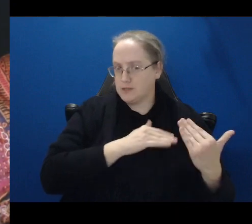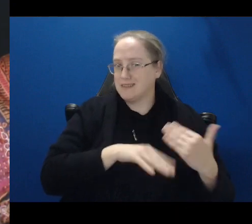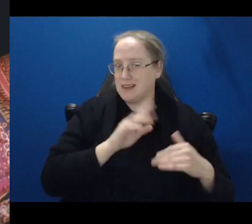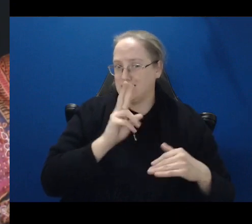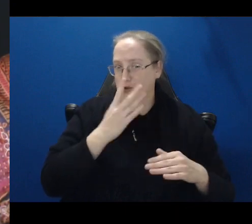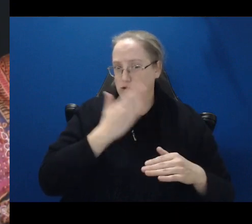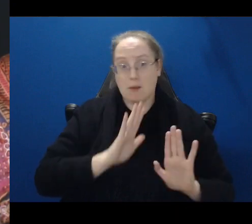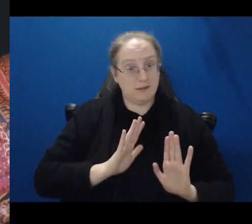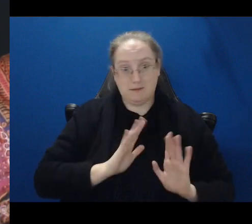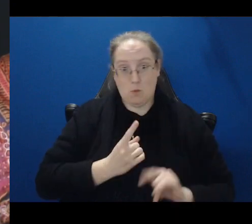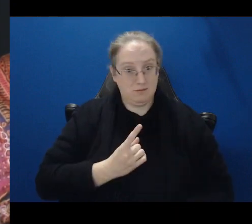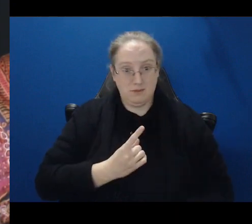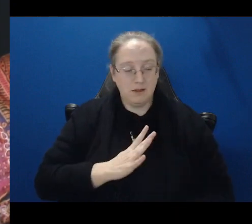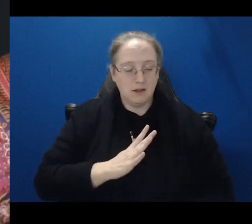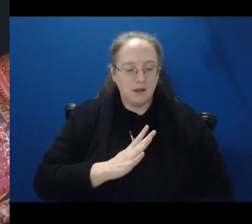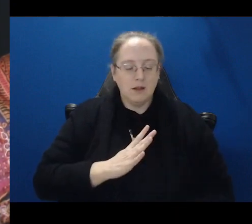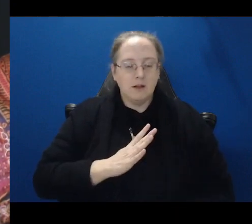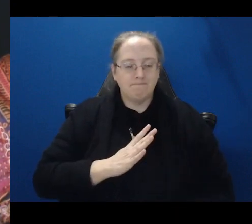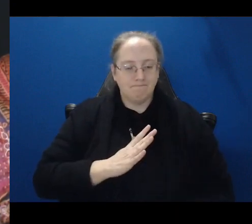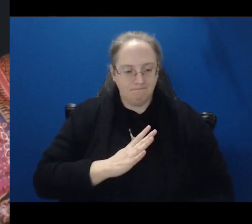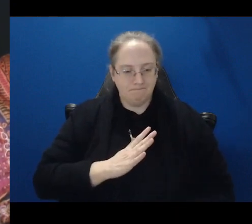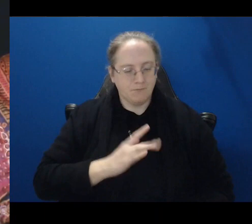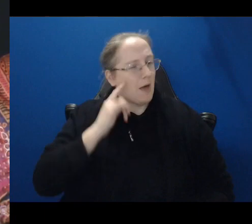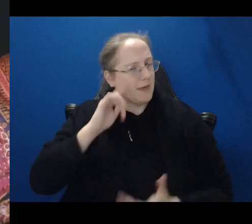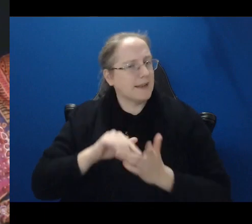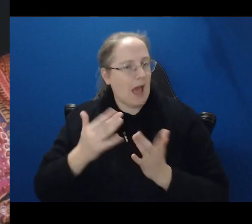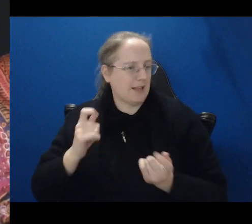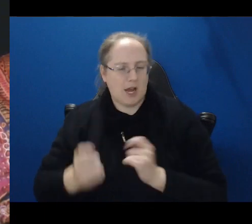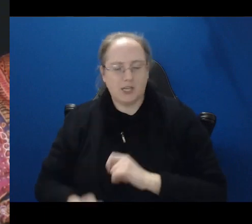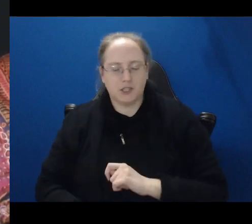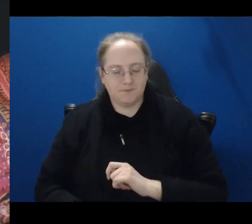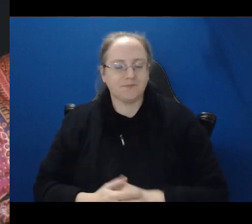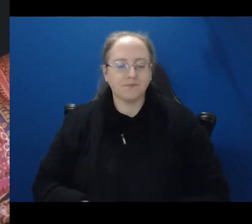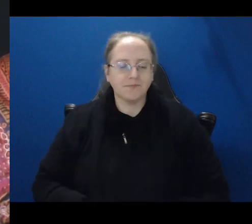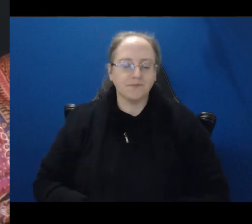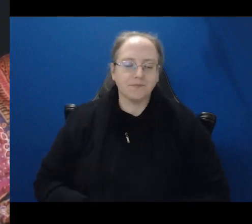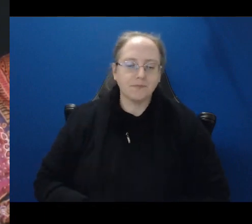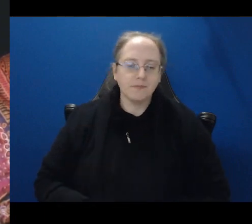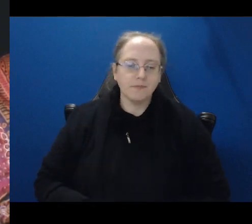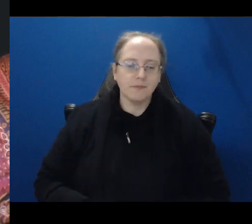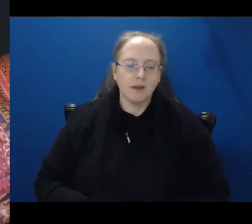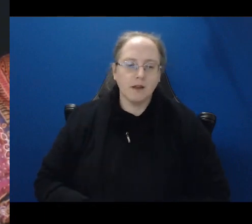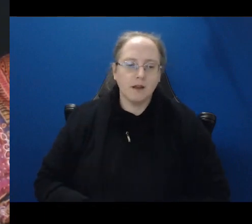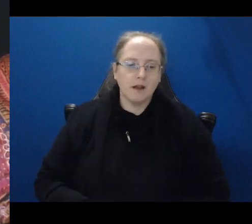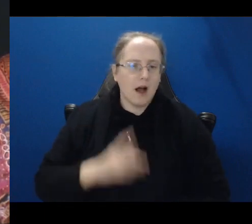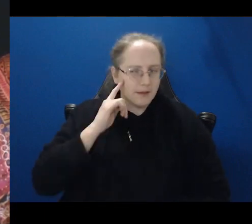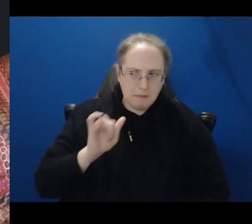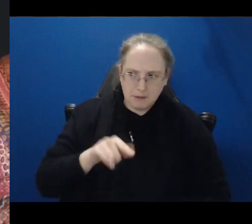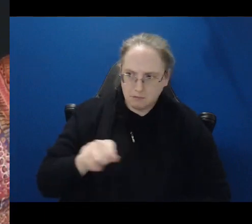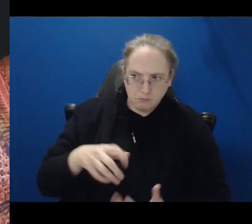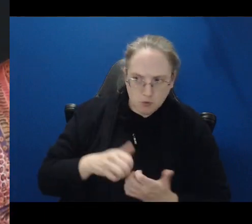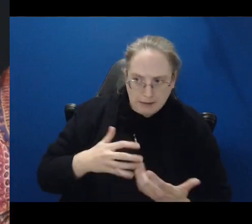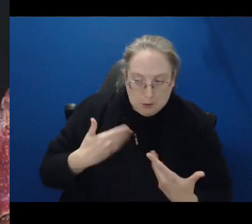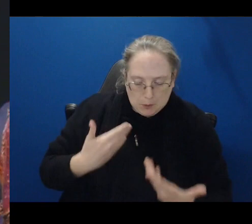But I think that's changing. I mean, it seems to be changing. This seems to be like, I don't know if you agree, kind of an